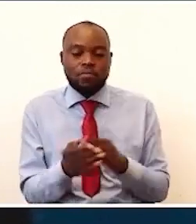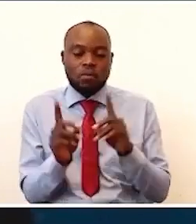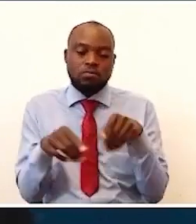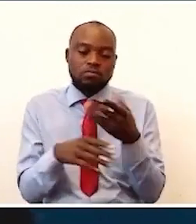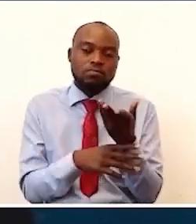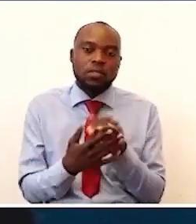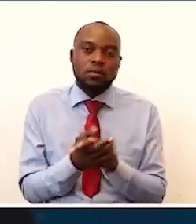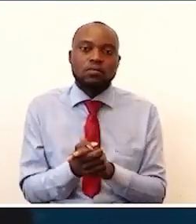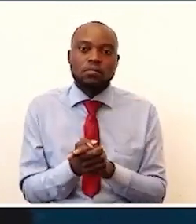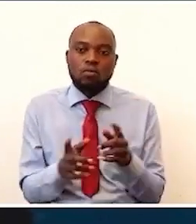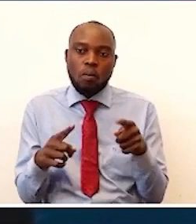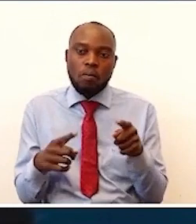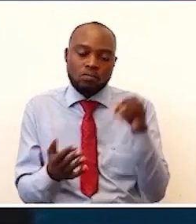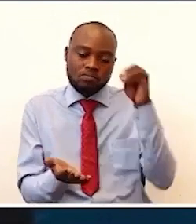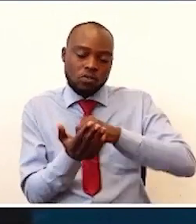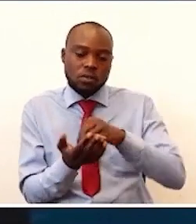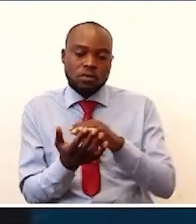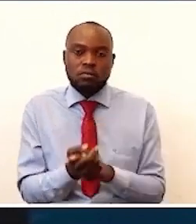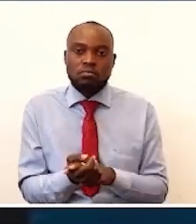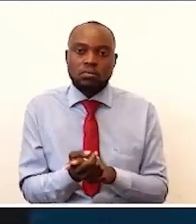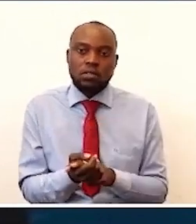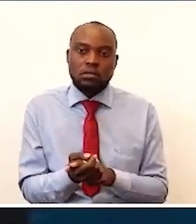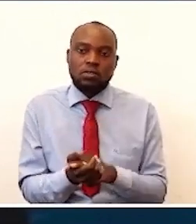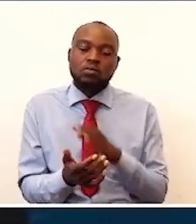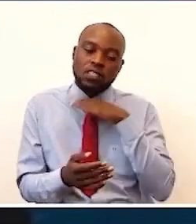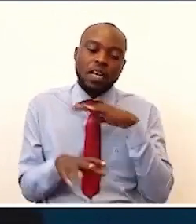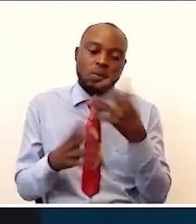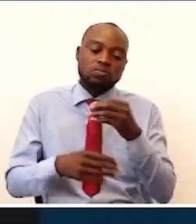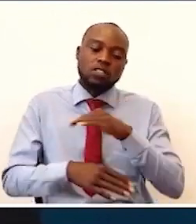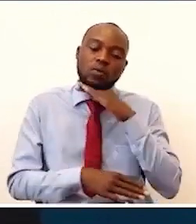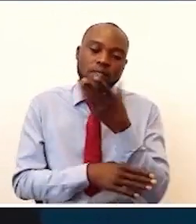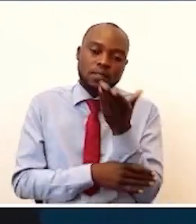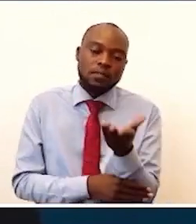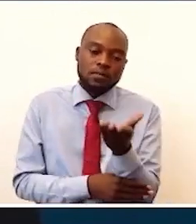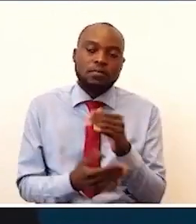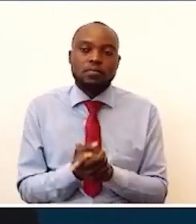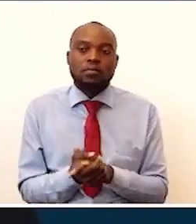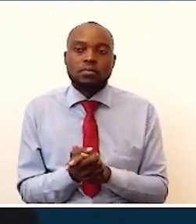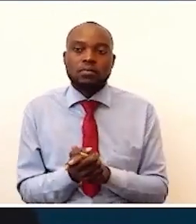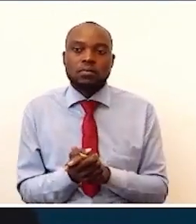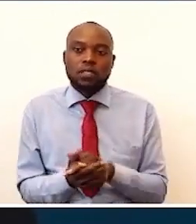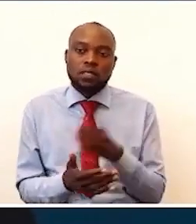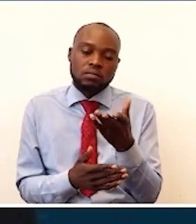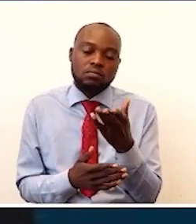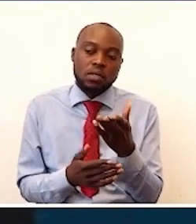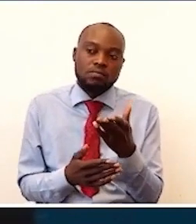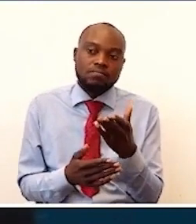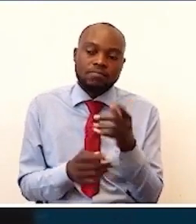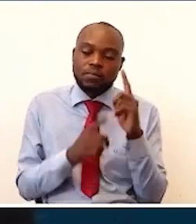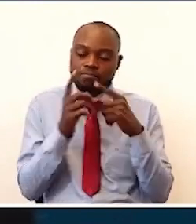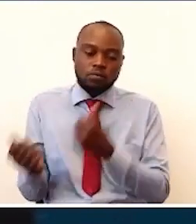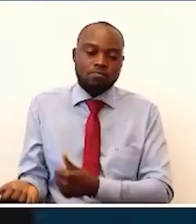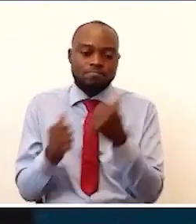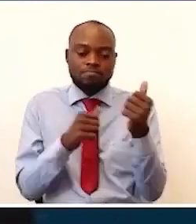sustainability while enhancing ability to achieve the SDGs. With that, I think I'll give it back to you,